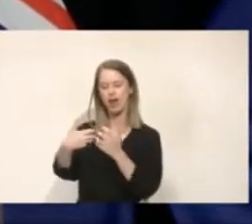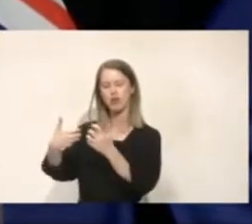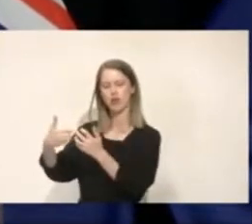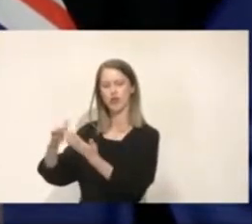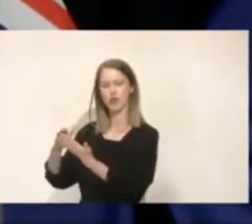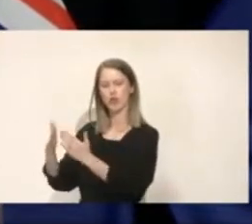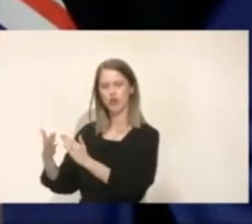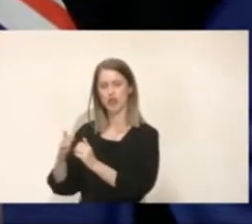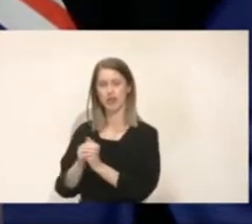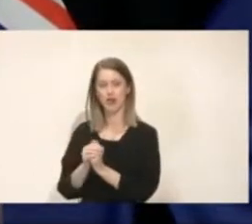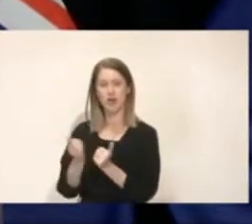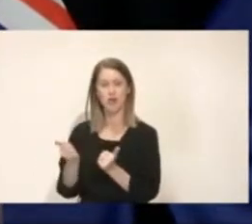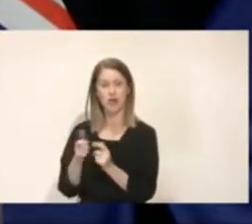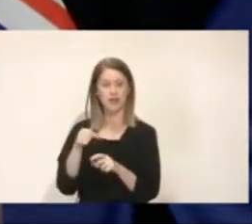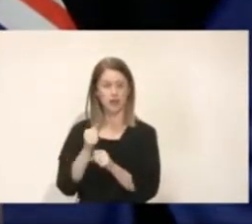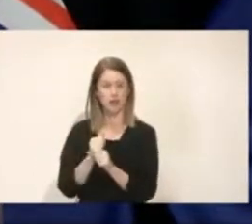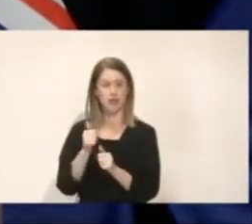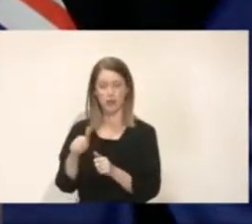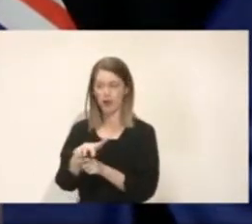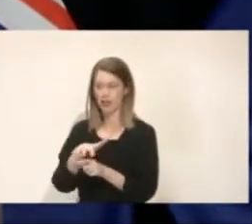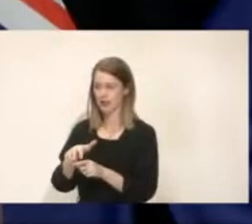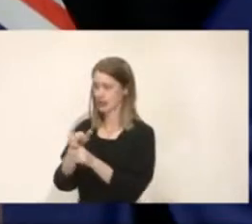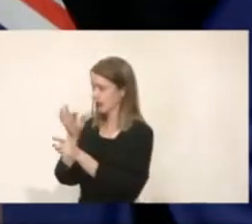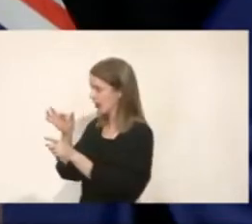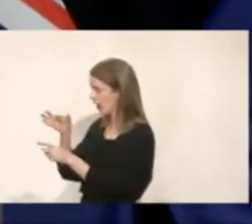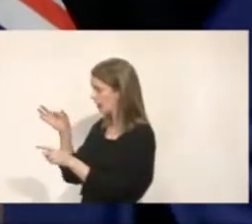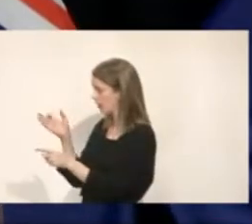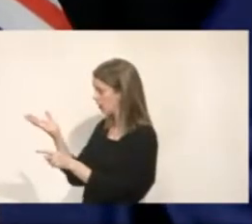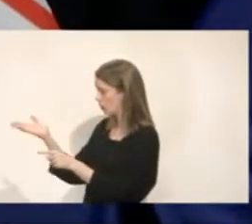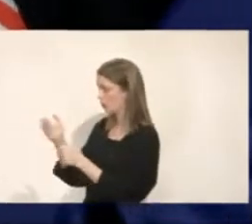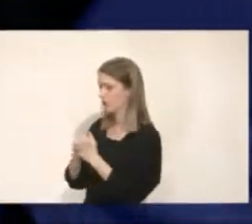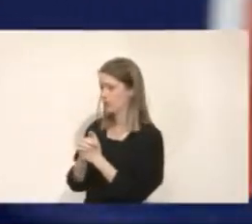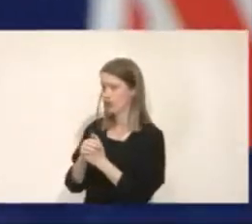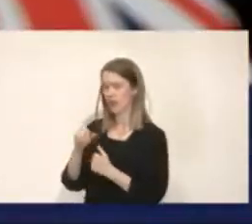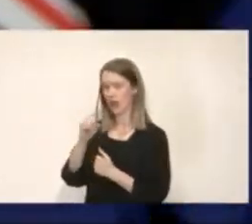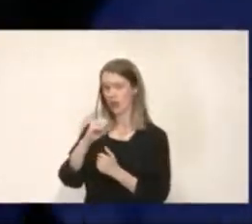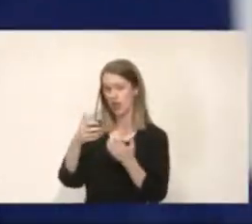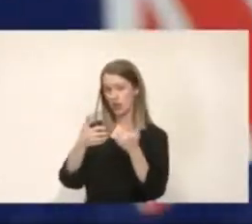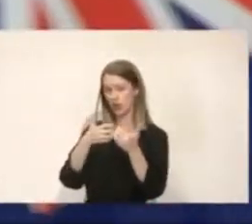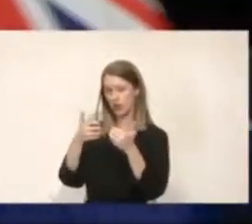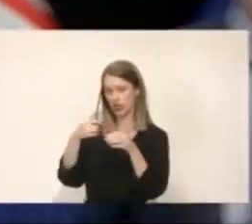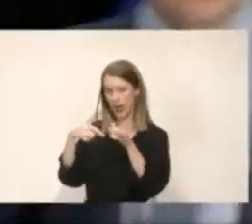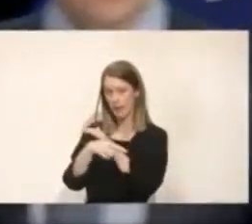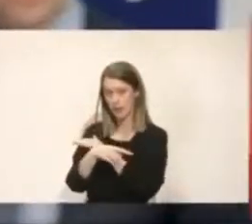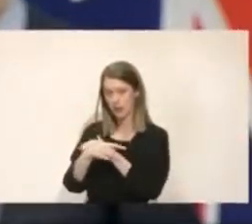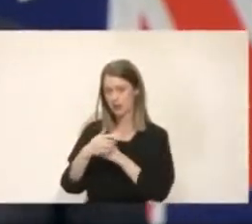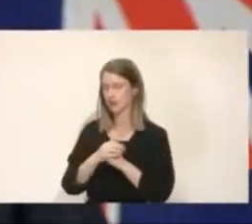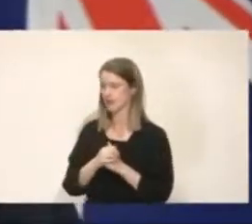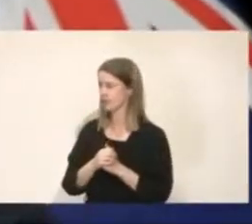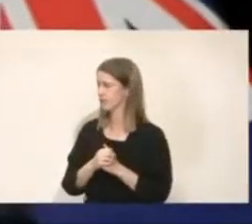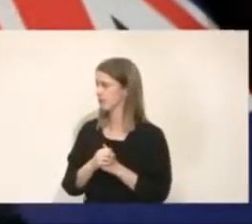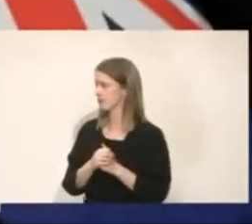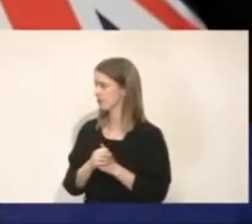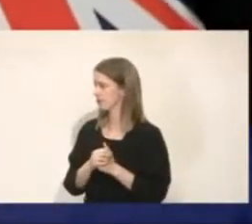examples where that is the right thing to do. Put that to you, Dr. Bloomfield, as well, the Otago University admissions department.